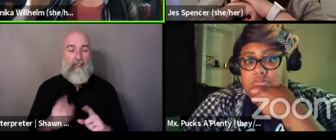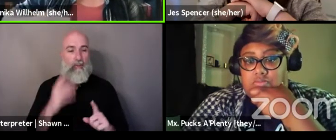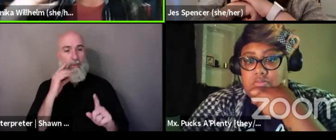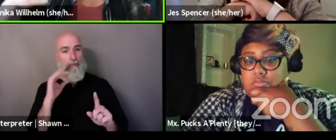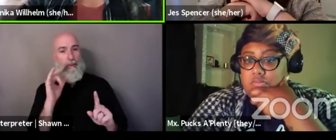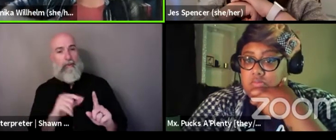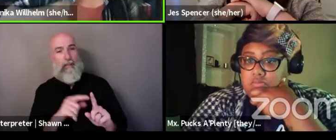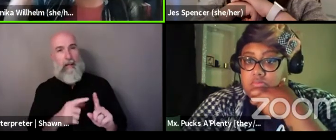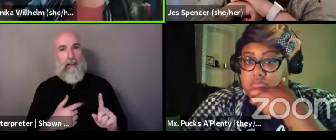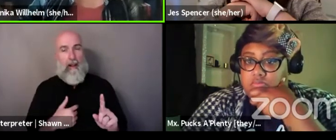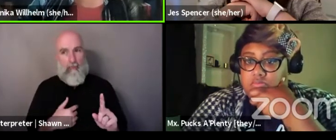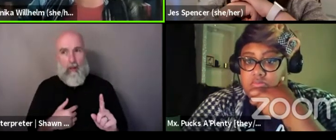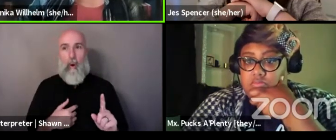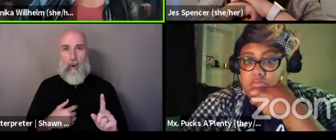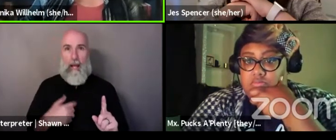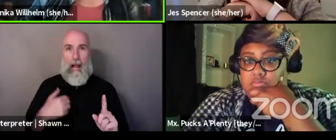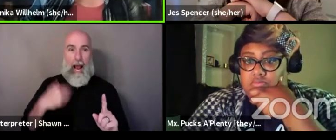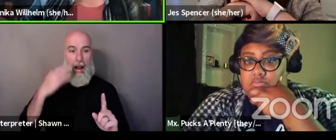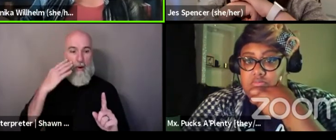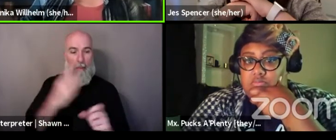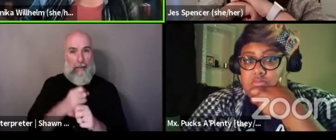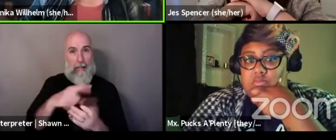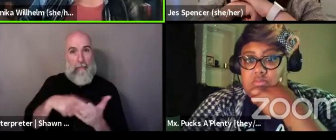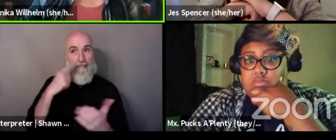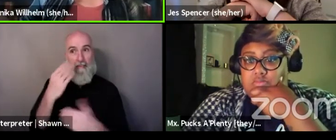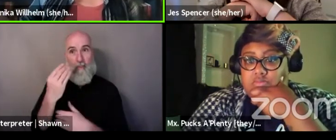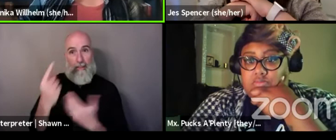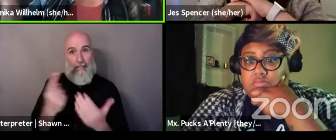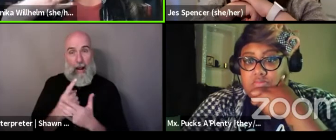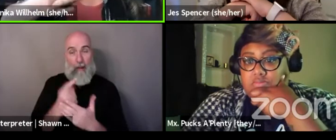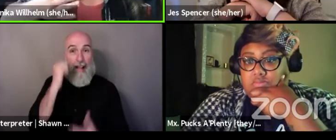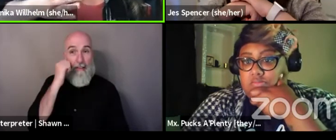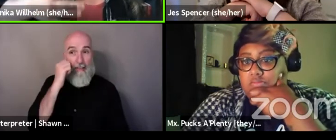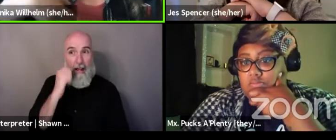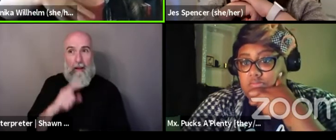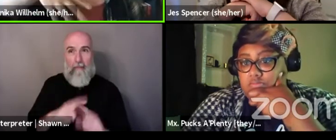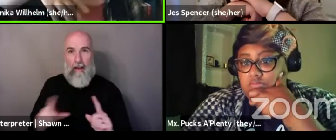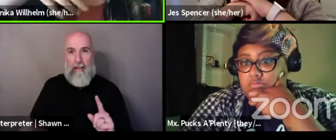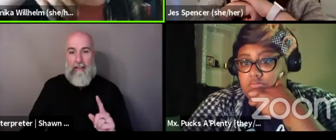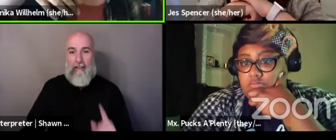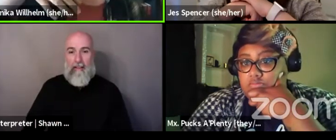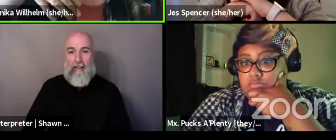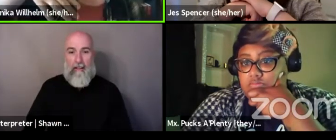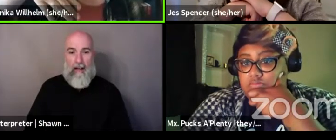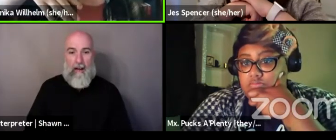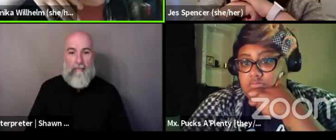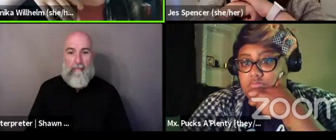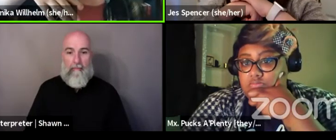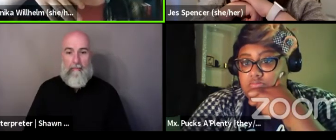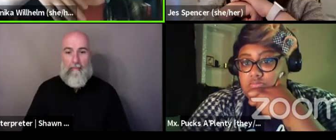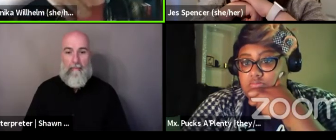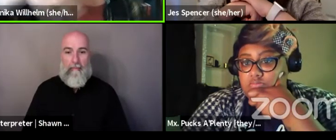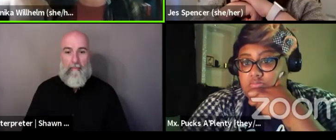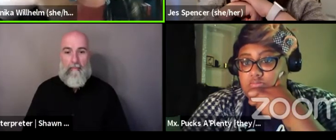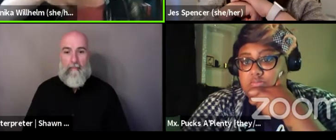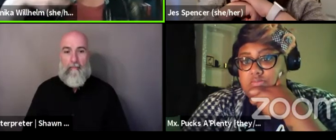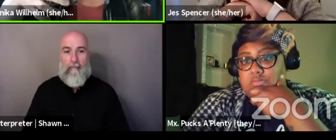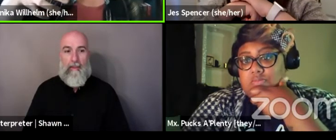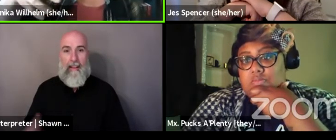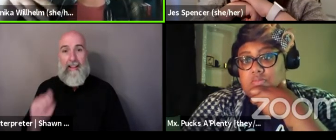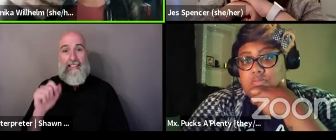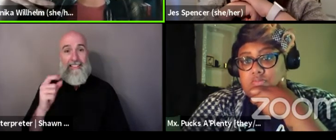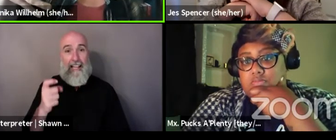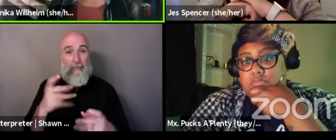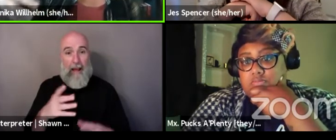I was like, okay, well, I know I'm going to get paid for 14 hours every day, but then the stage management and